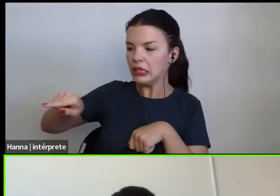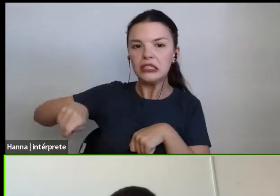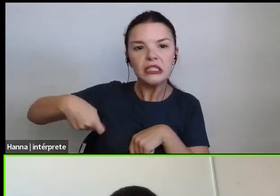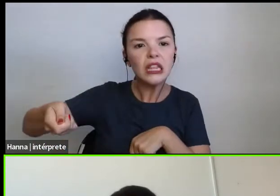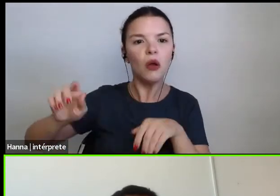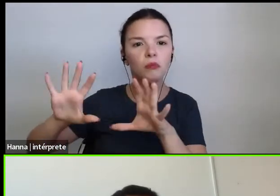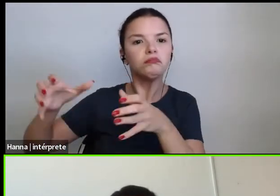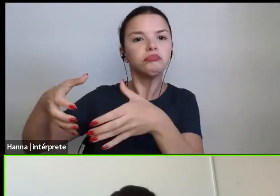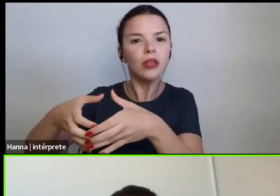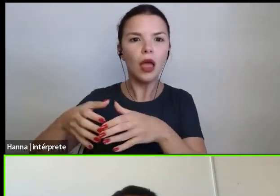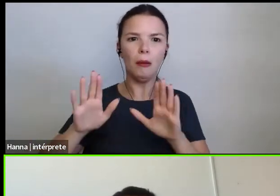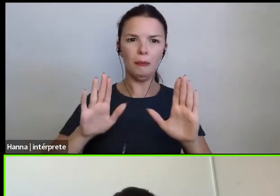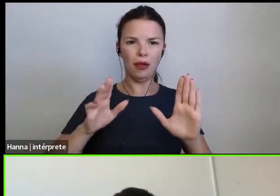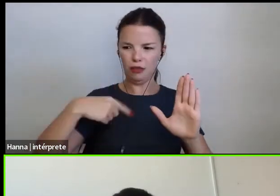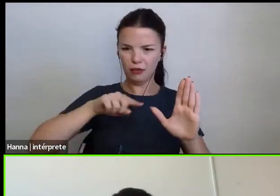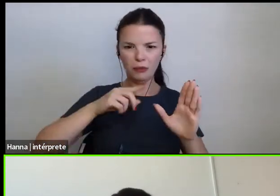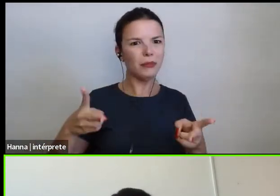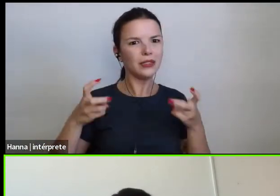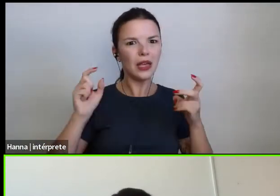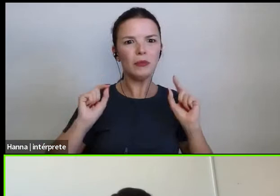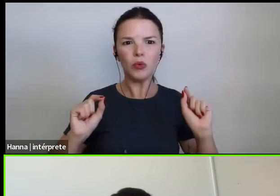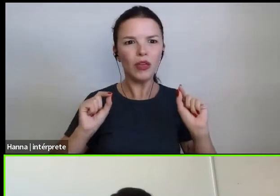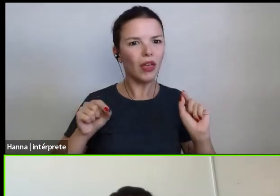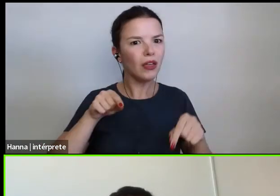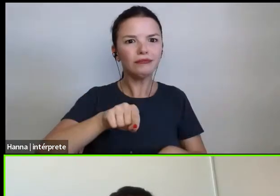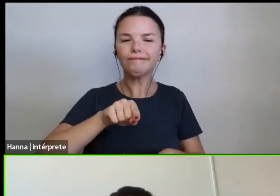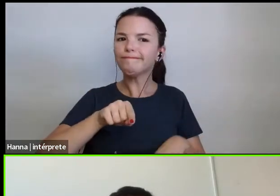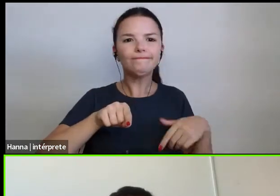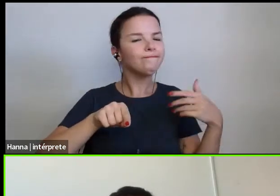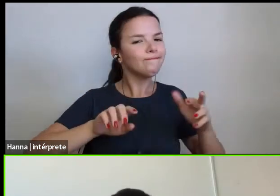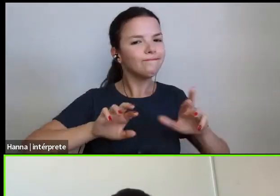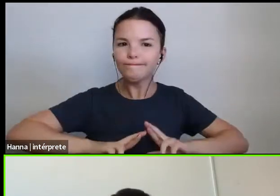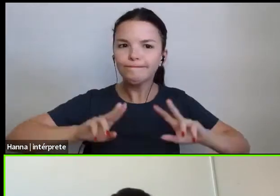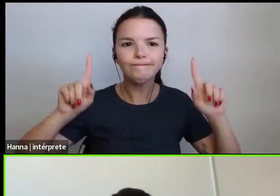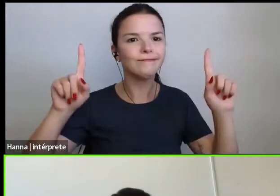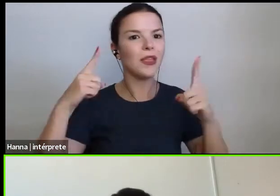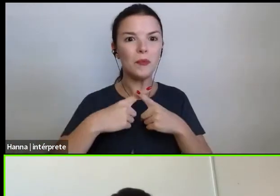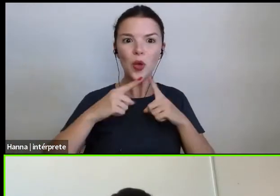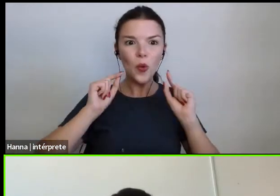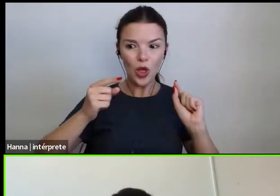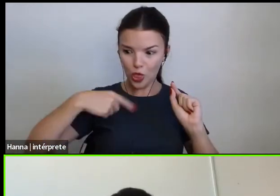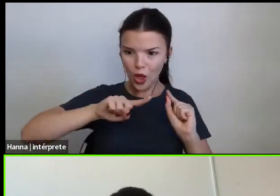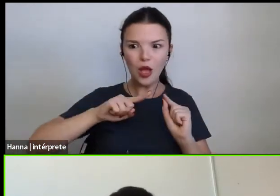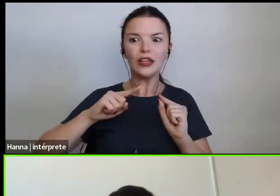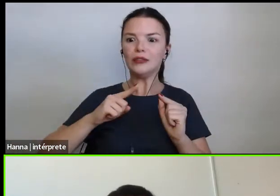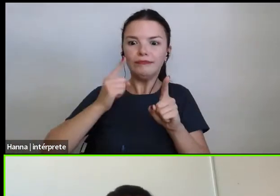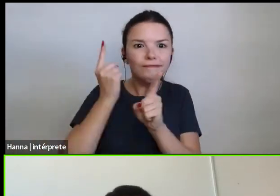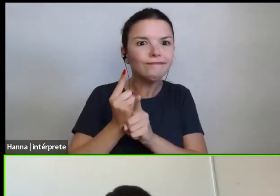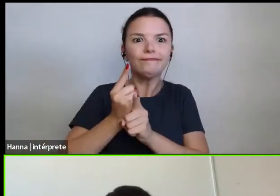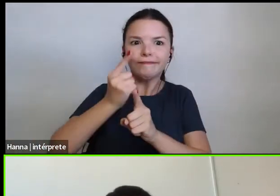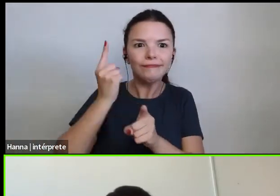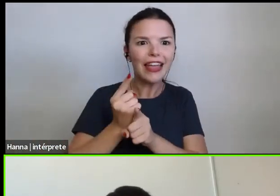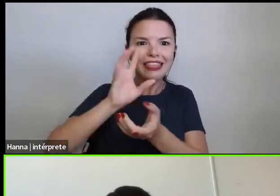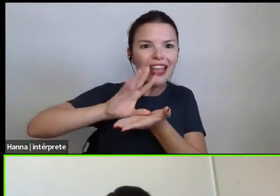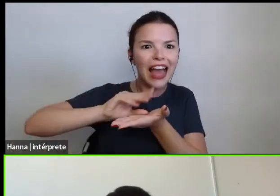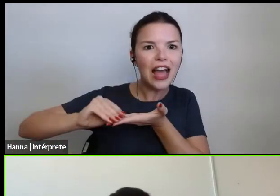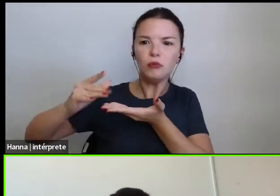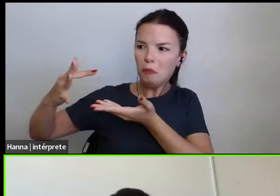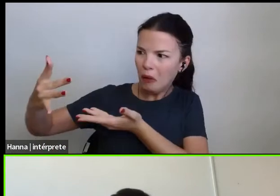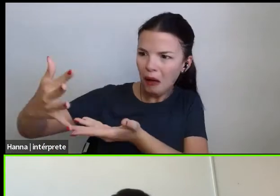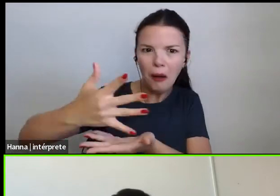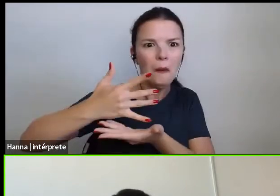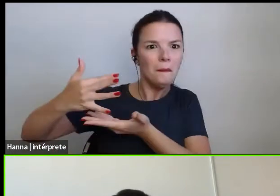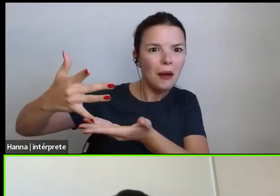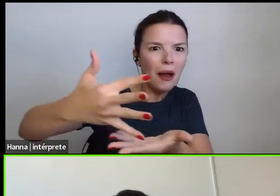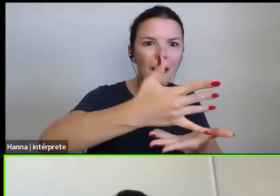that's not going to happen, because the more data we analyze, the more patterns we find,